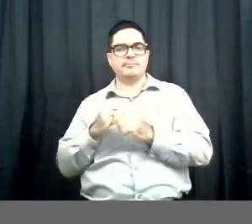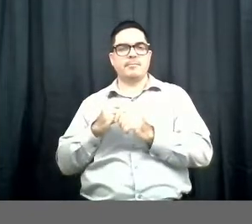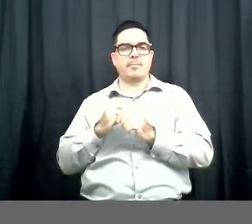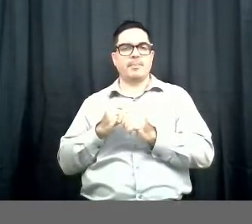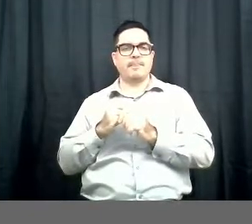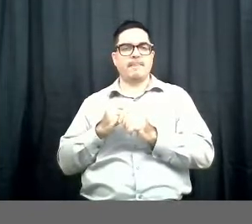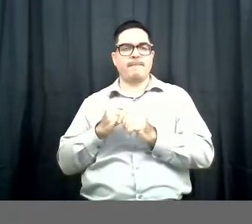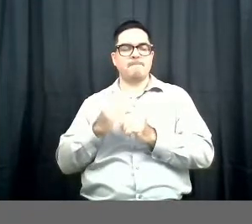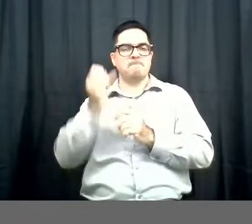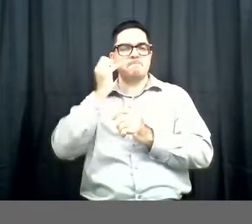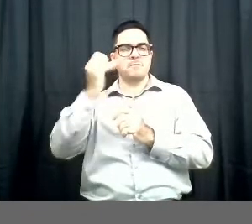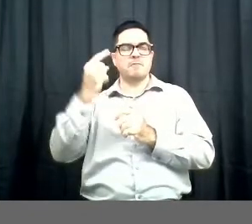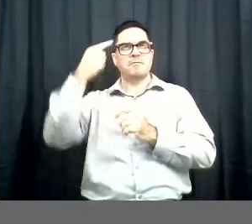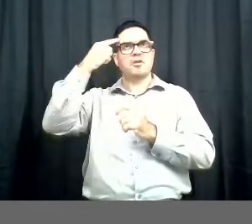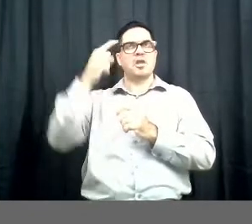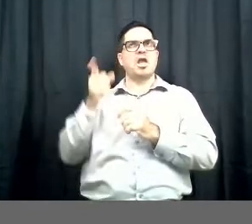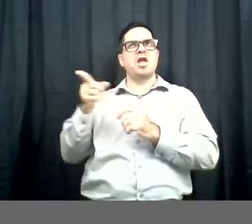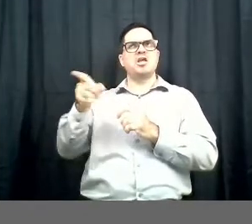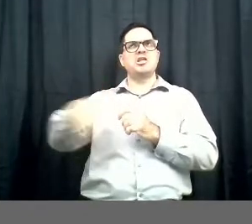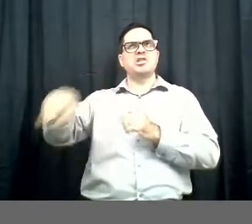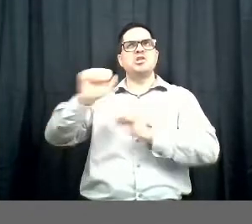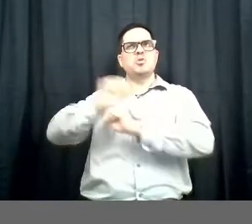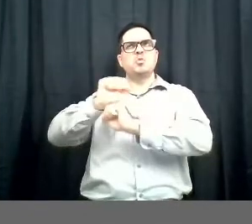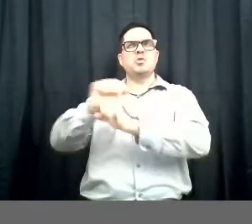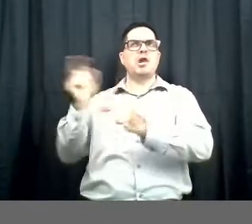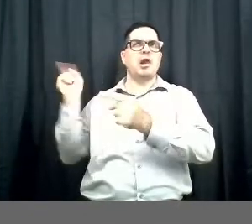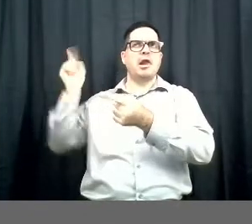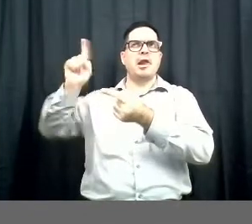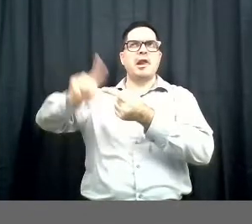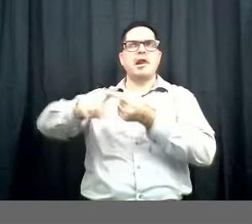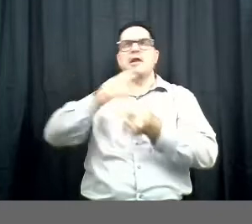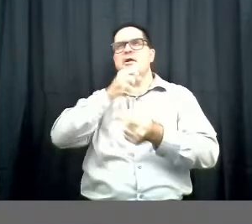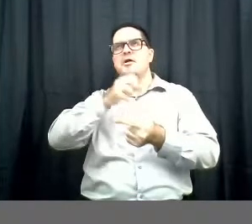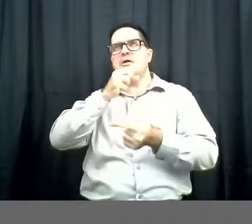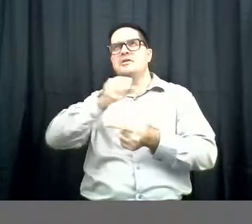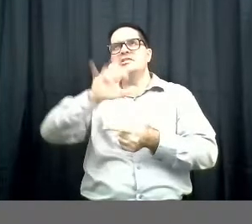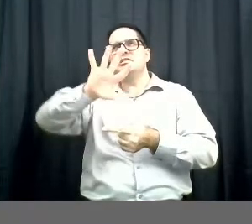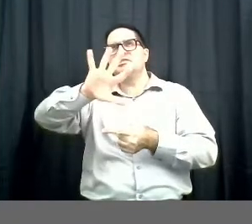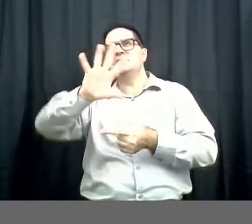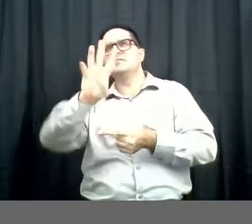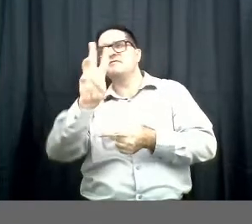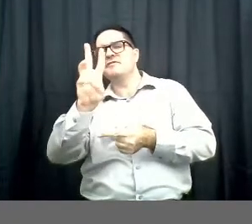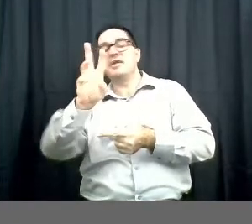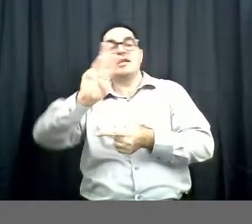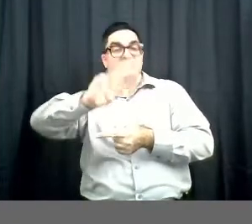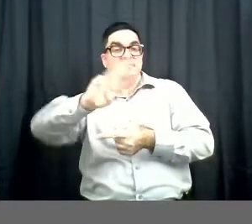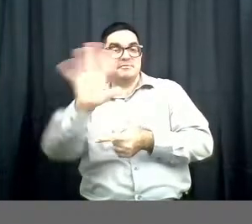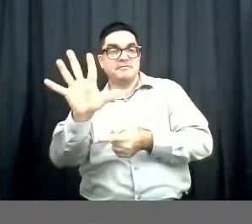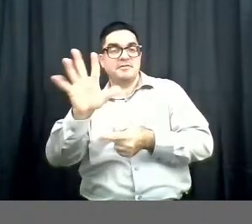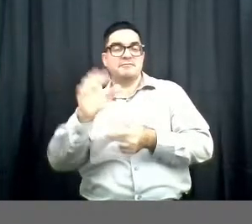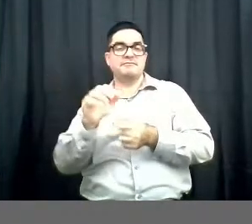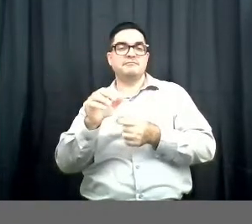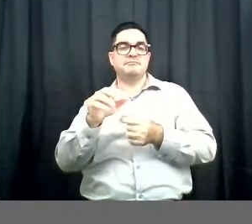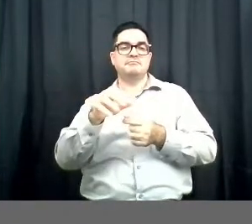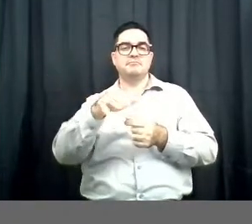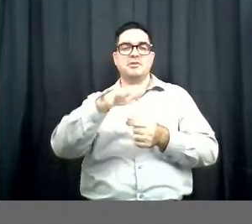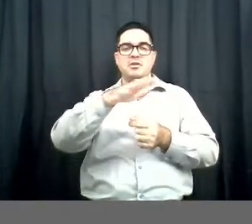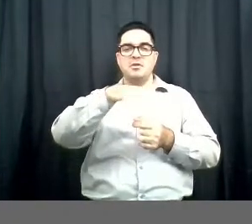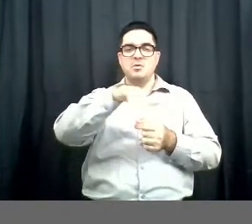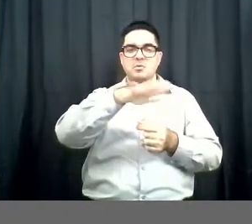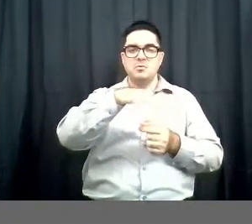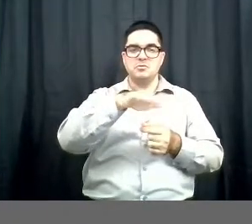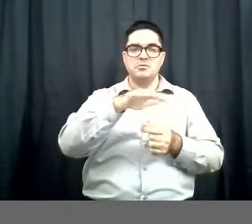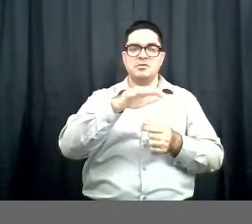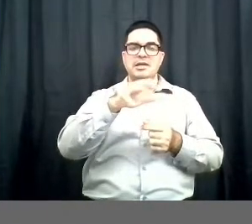employees would have worked until age 65, then we have 7,180 employees who on average would receive 6 years